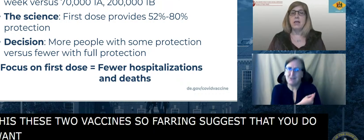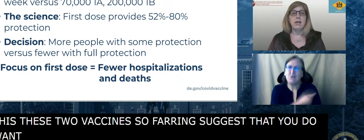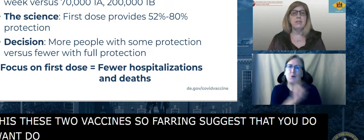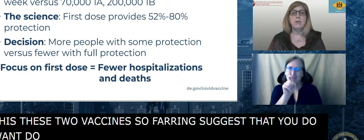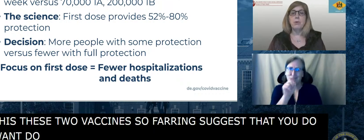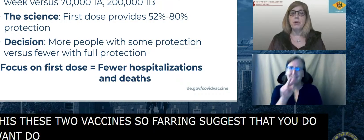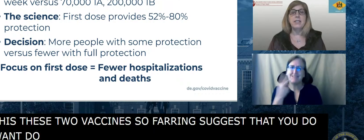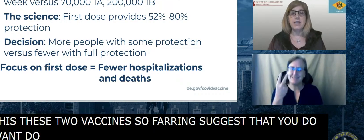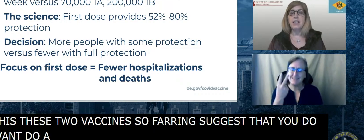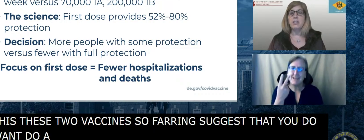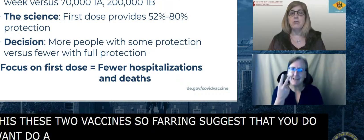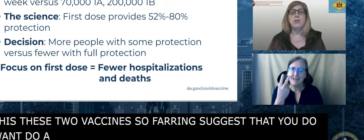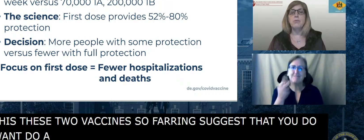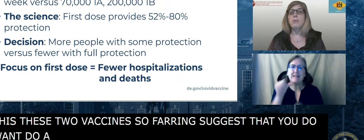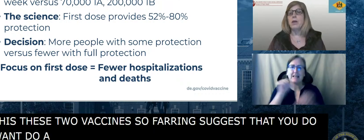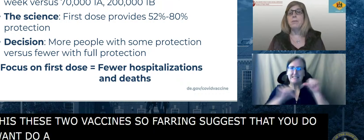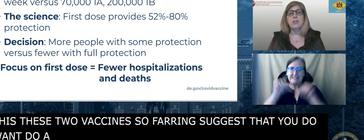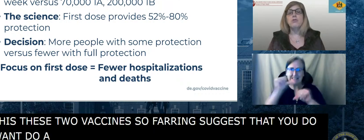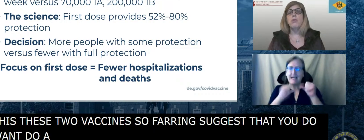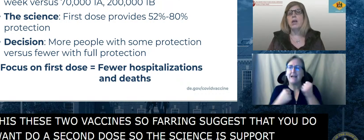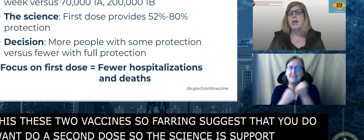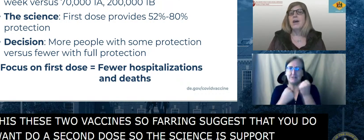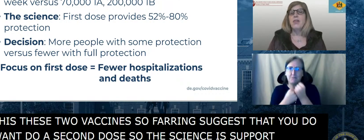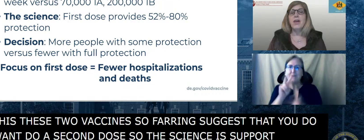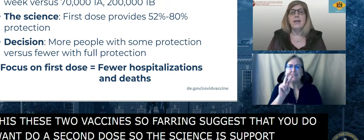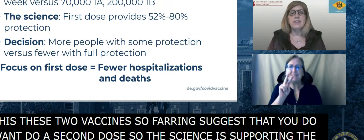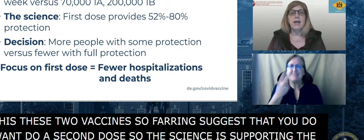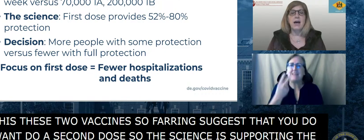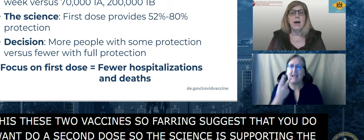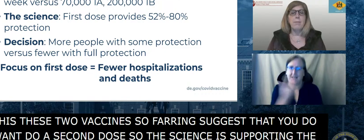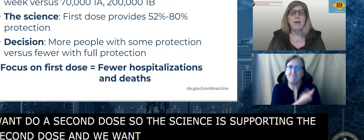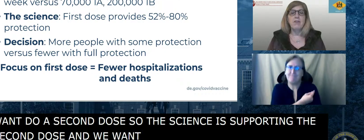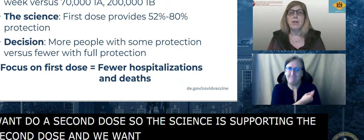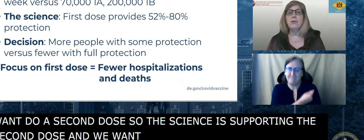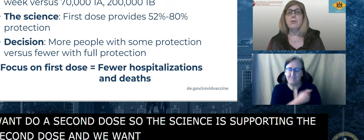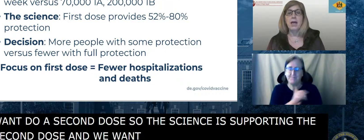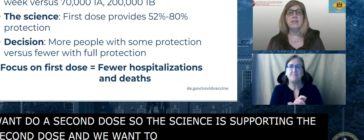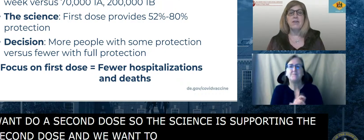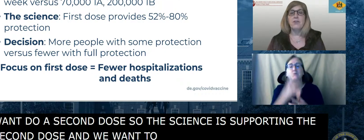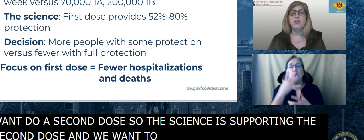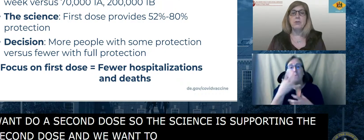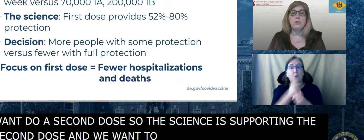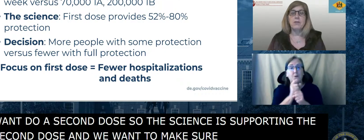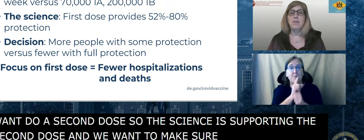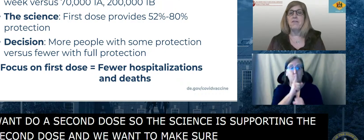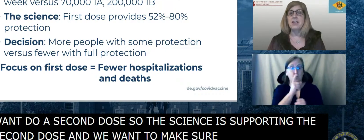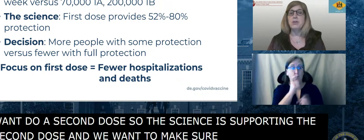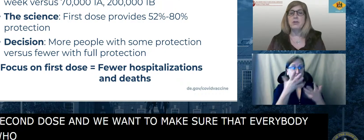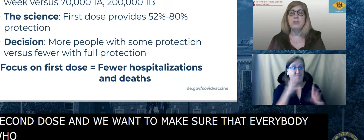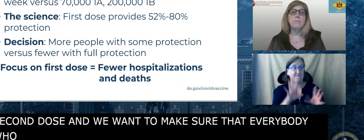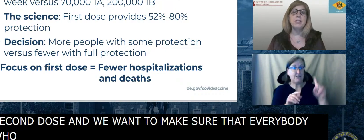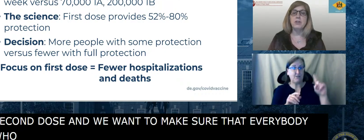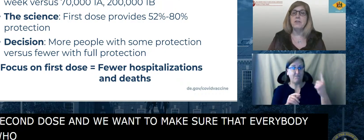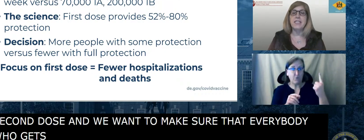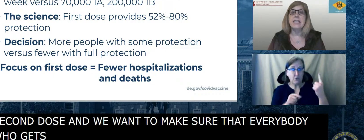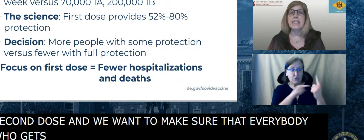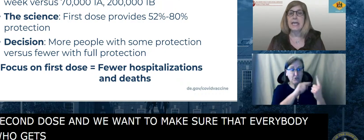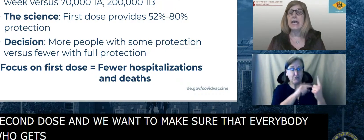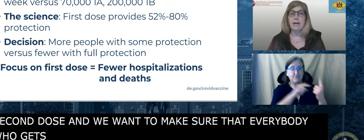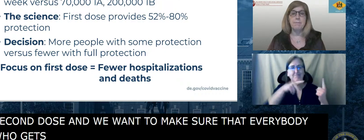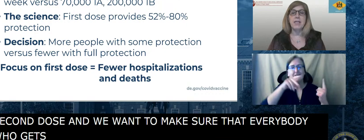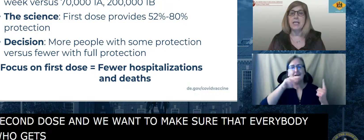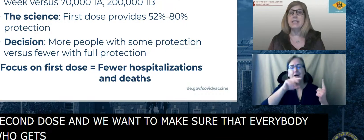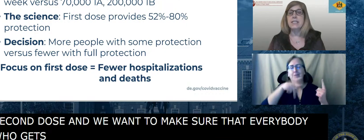is supporting a second dose, and we want to make sure that everybody who gets a first dose of the Pfizer or the Moderna